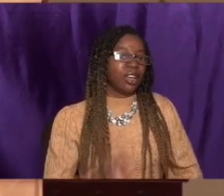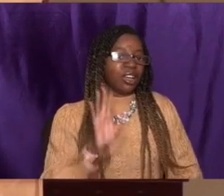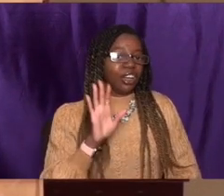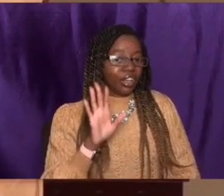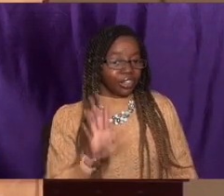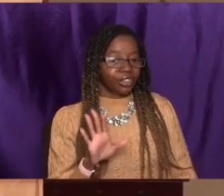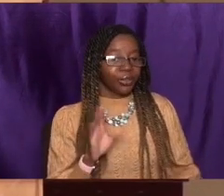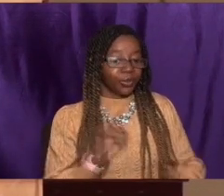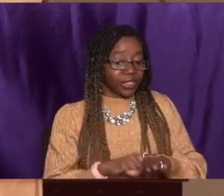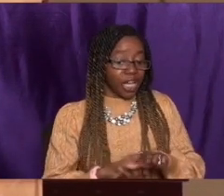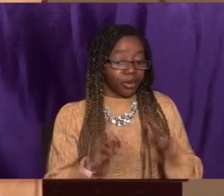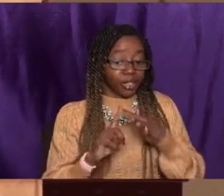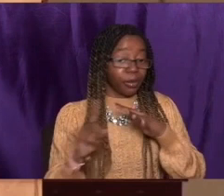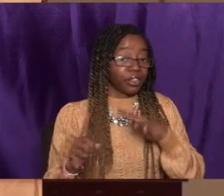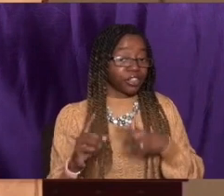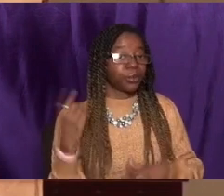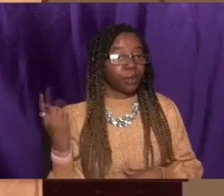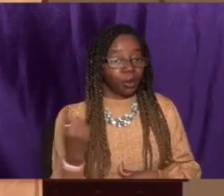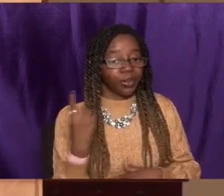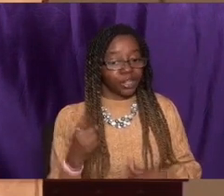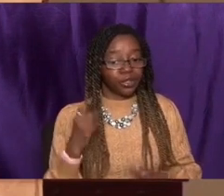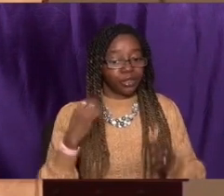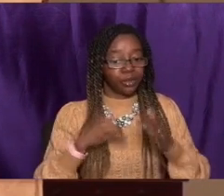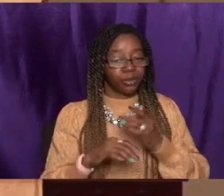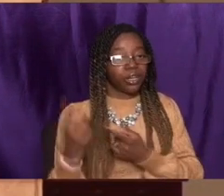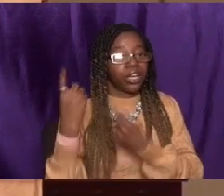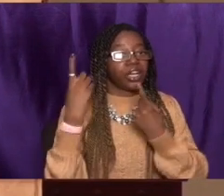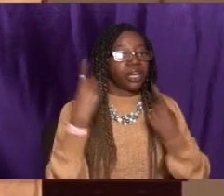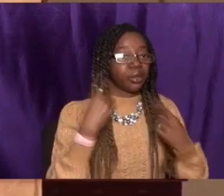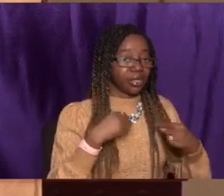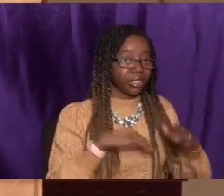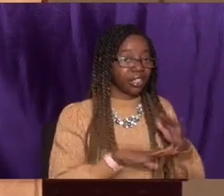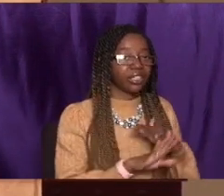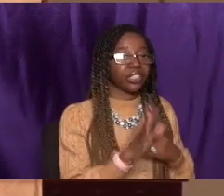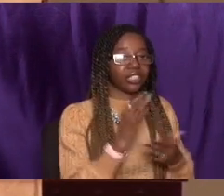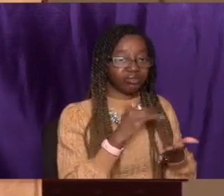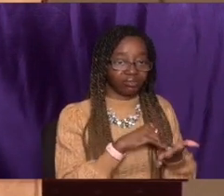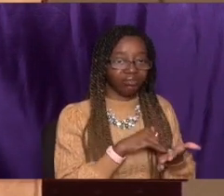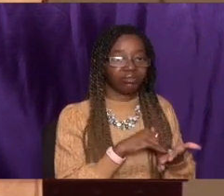Your point of departure will always be your point of reentry for him.